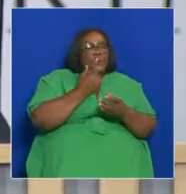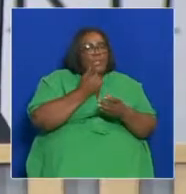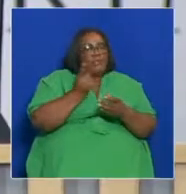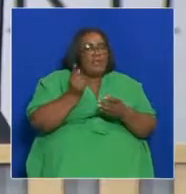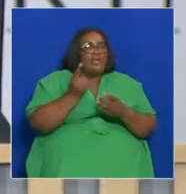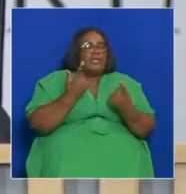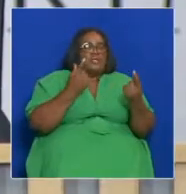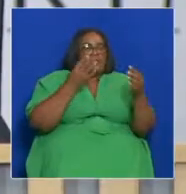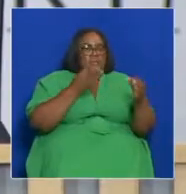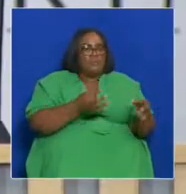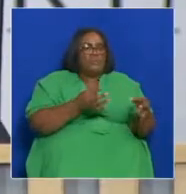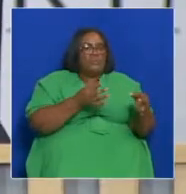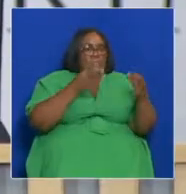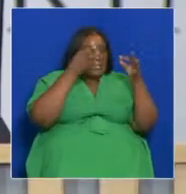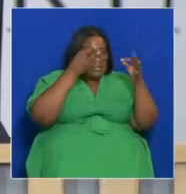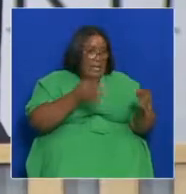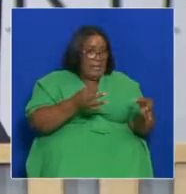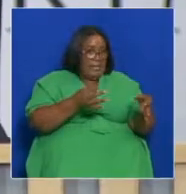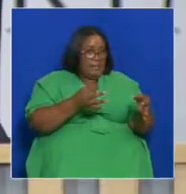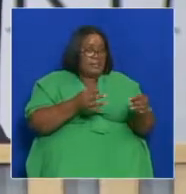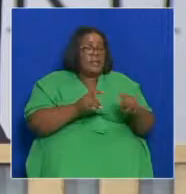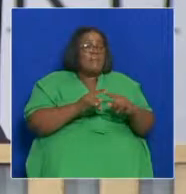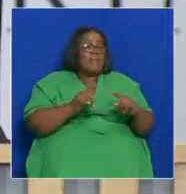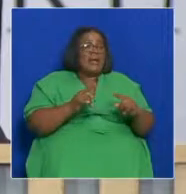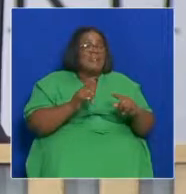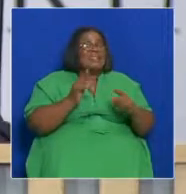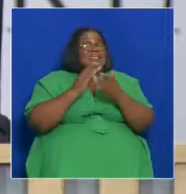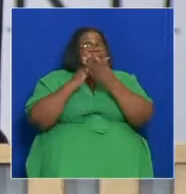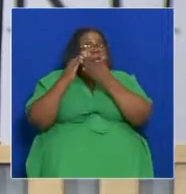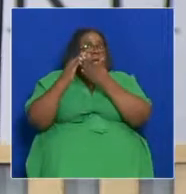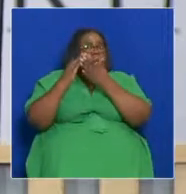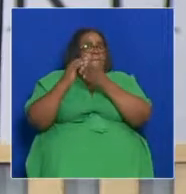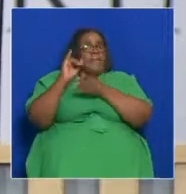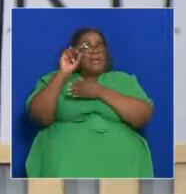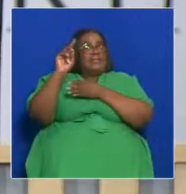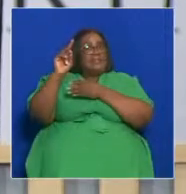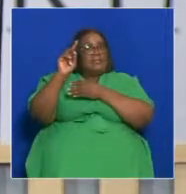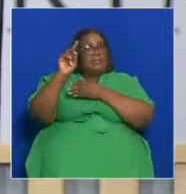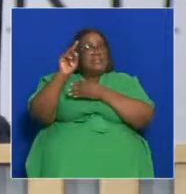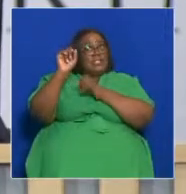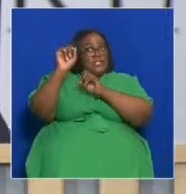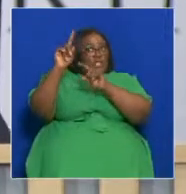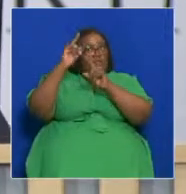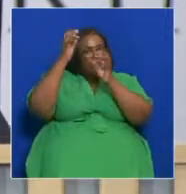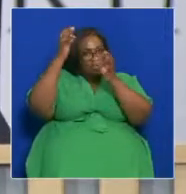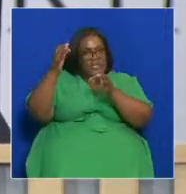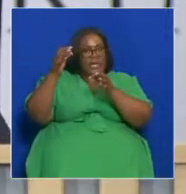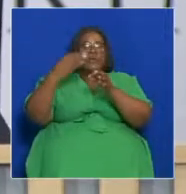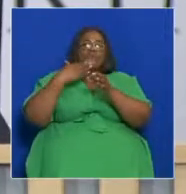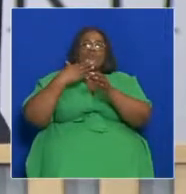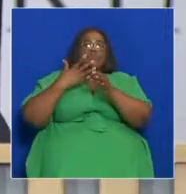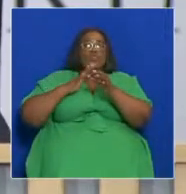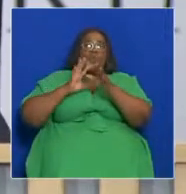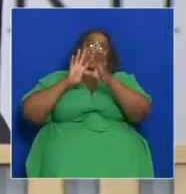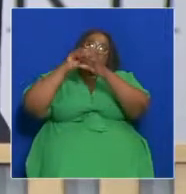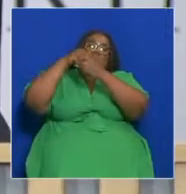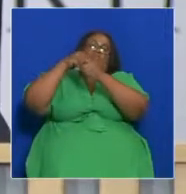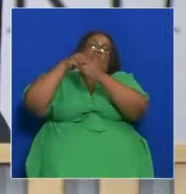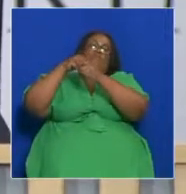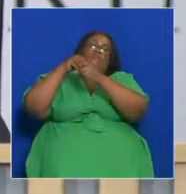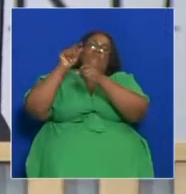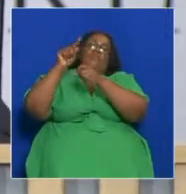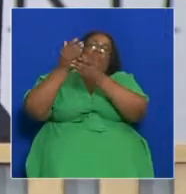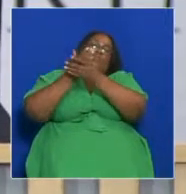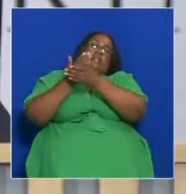team. However, in those matters, the ID herself will decide who she wants to be in those